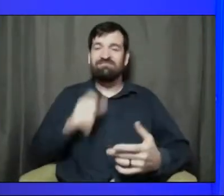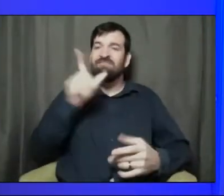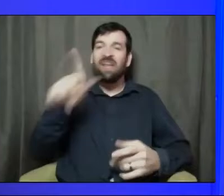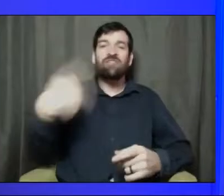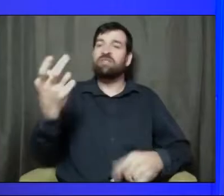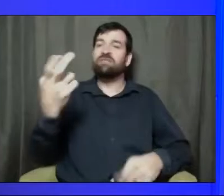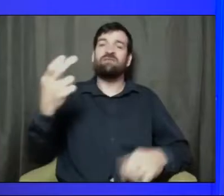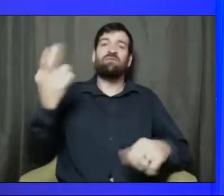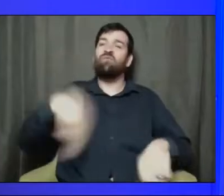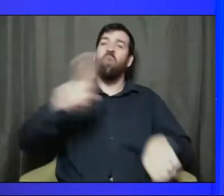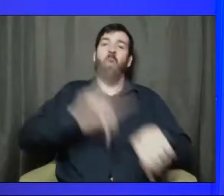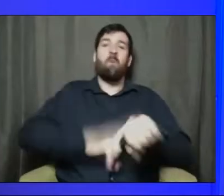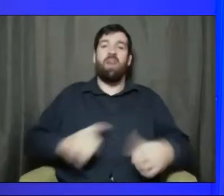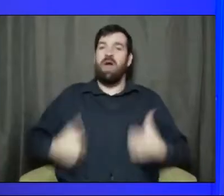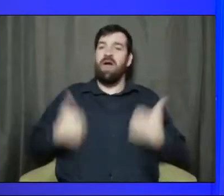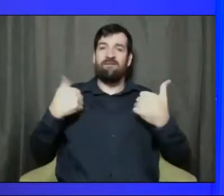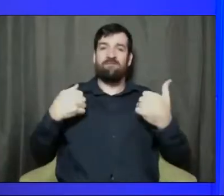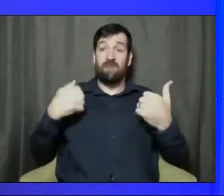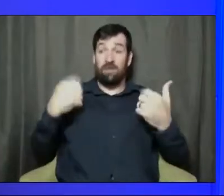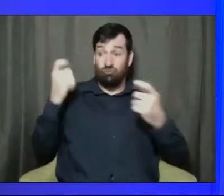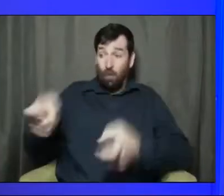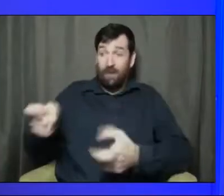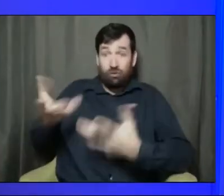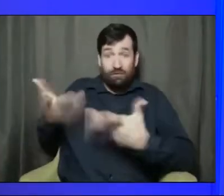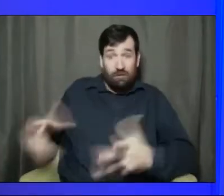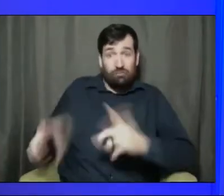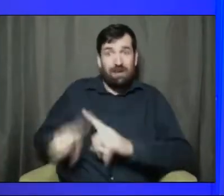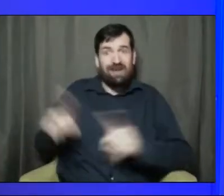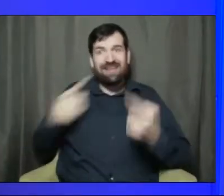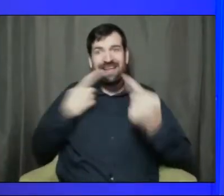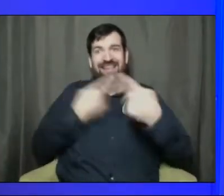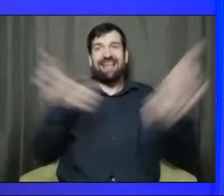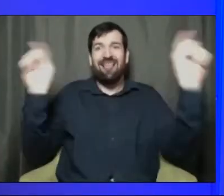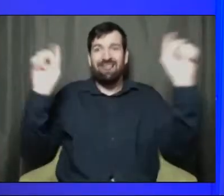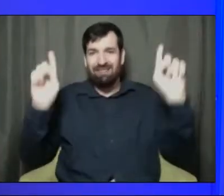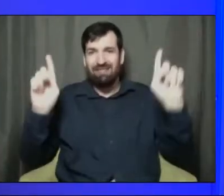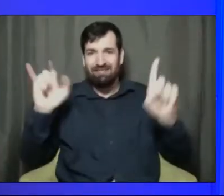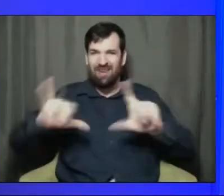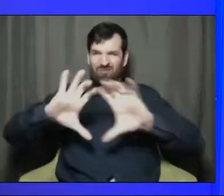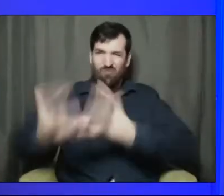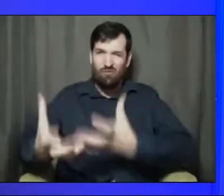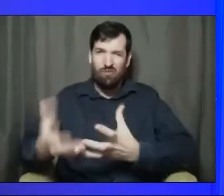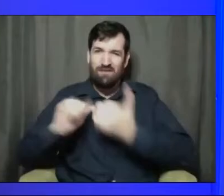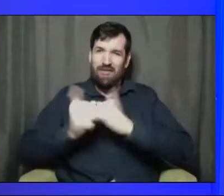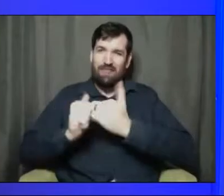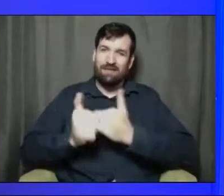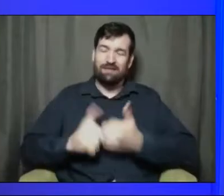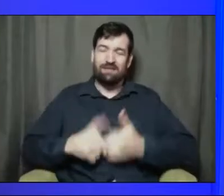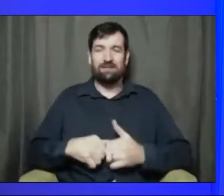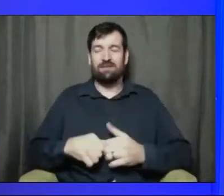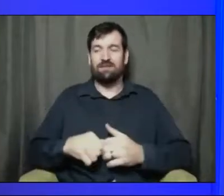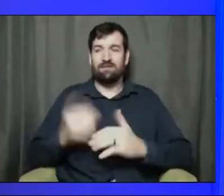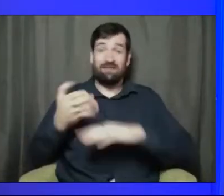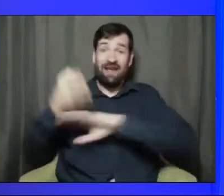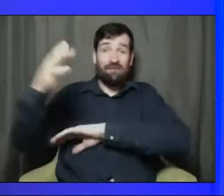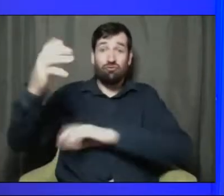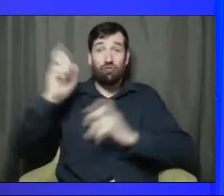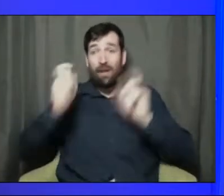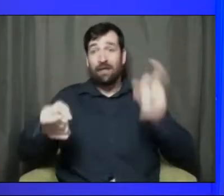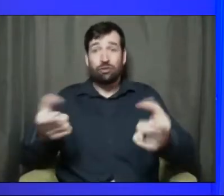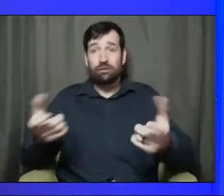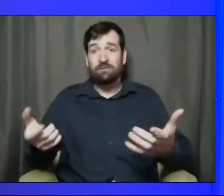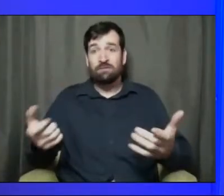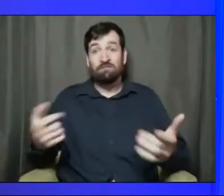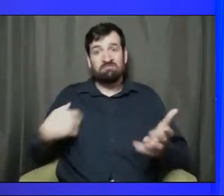after donation, but they can excel. And I think this whole group of athletes post-donation shows that.